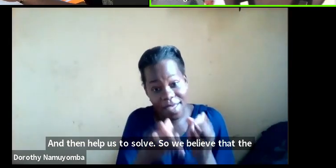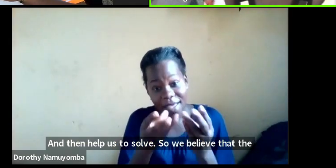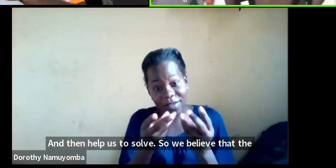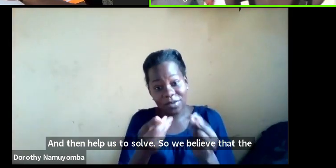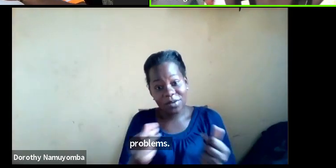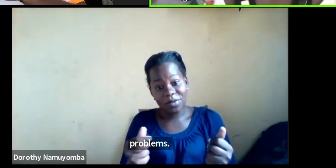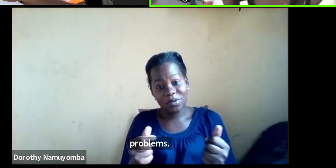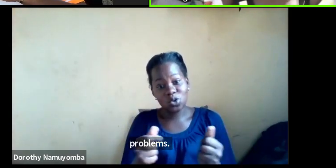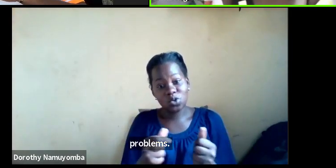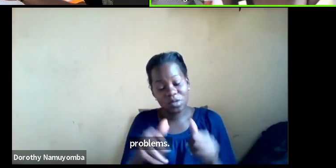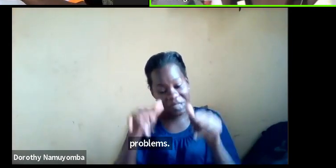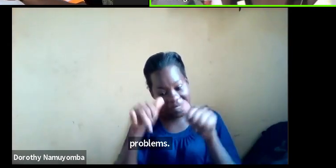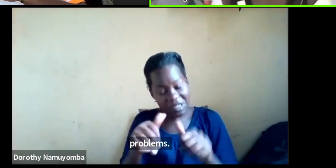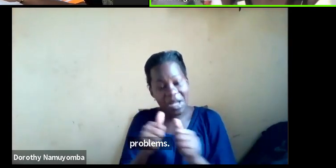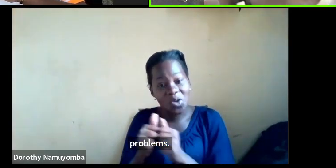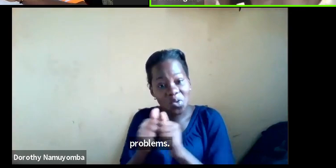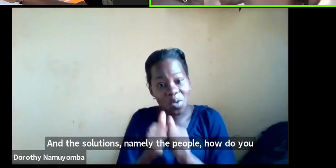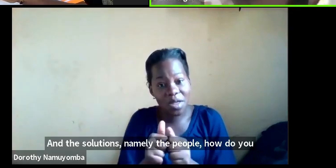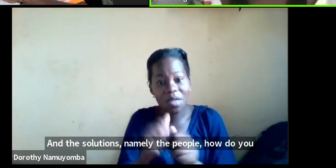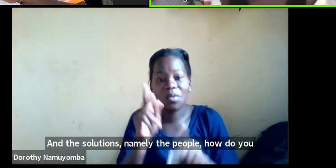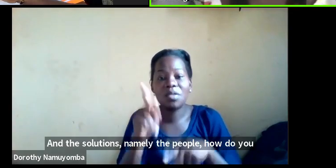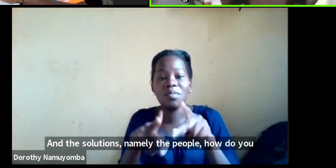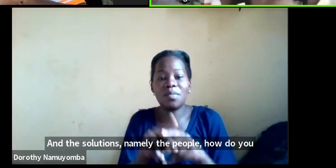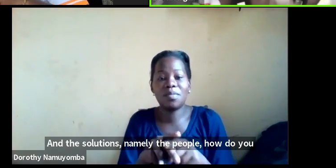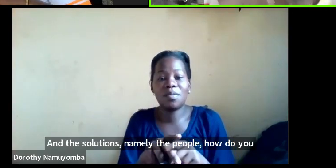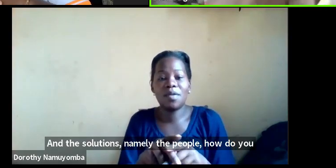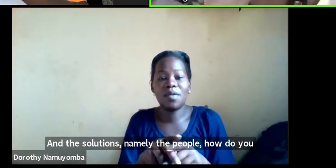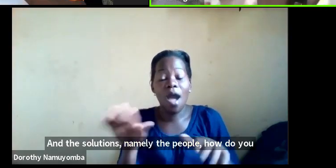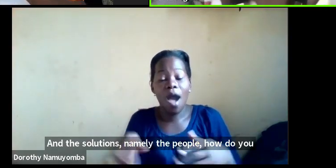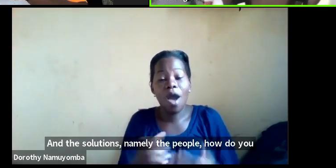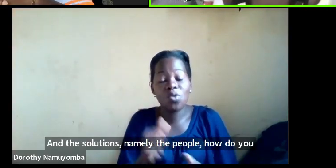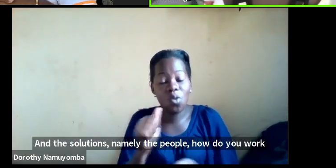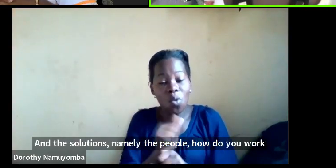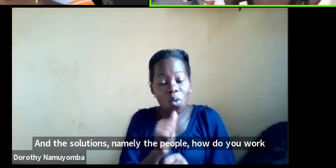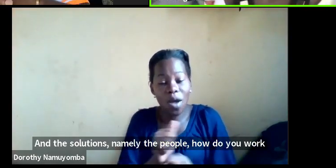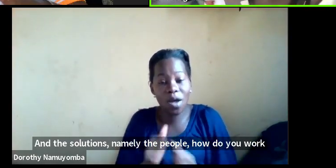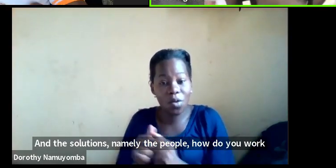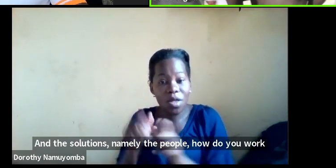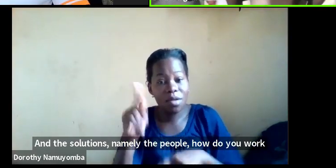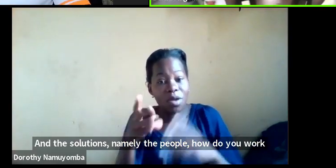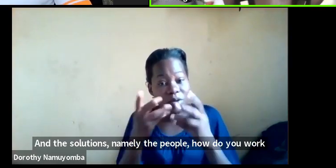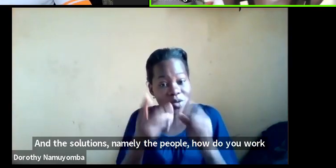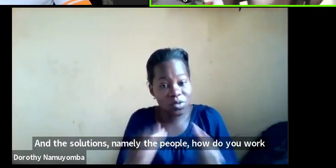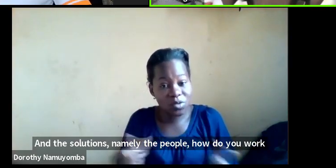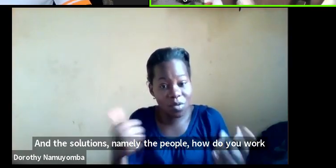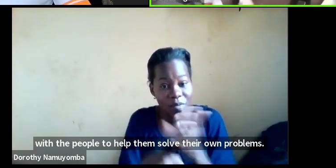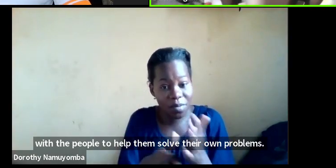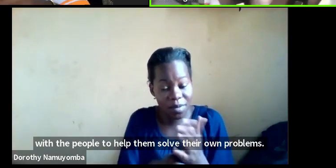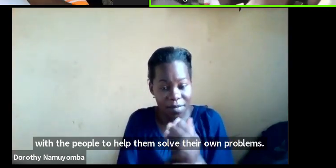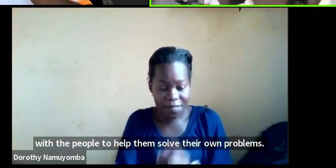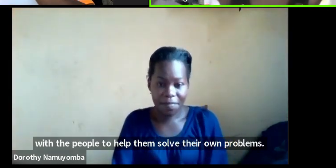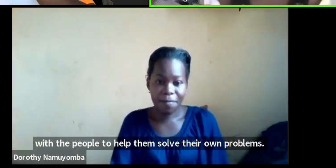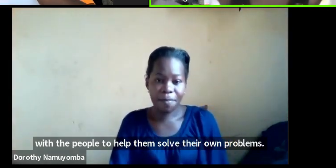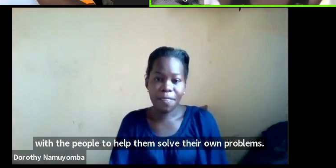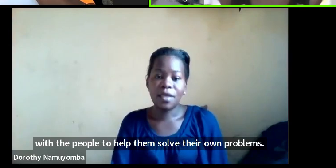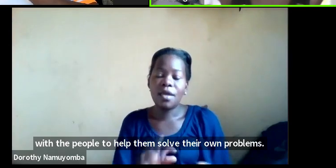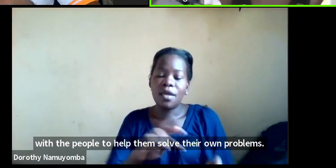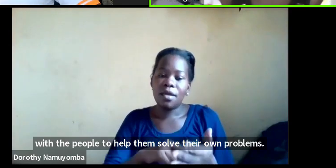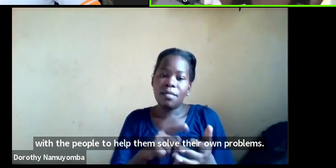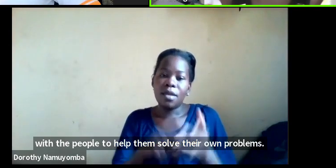the people. How do we work with the people to help them solve their own problems? And that's why it's very important to